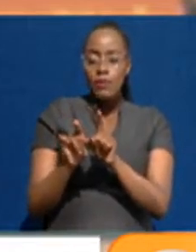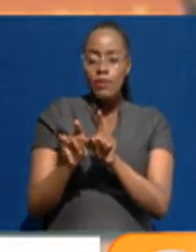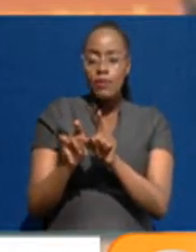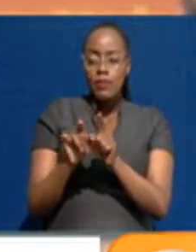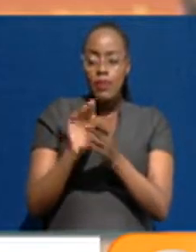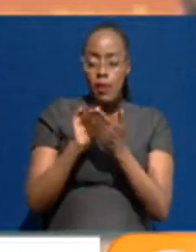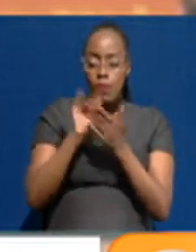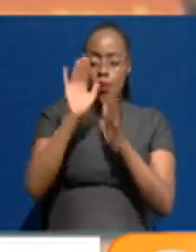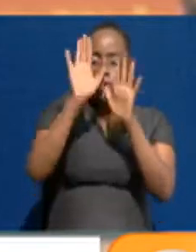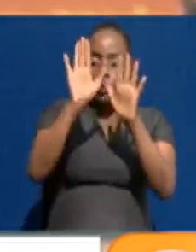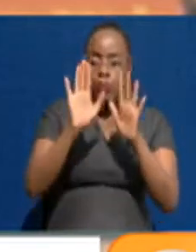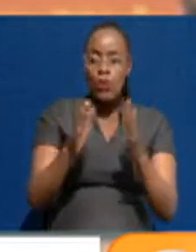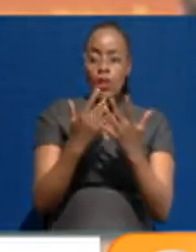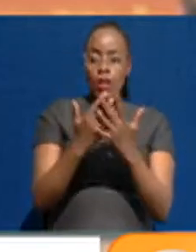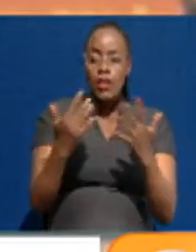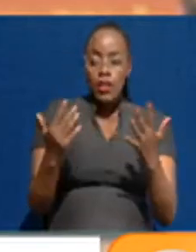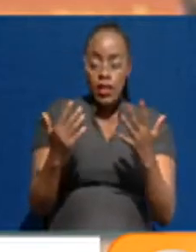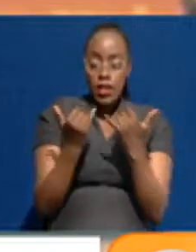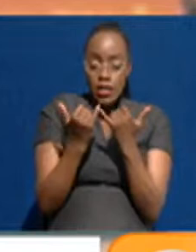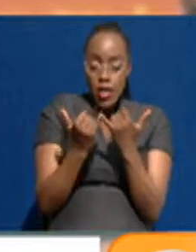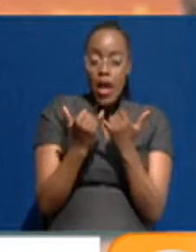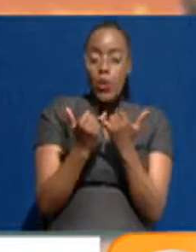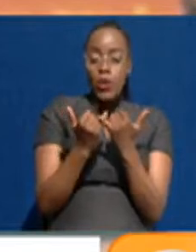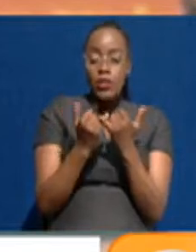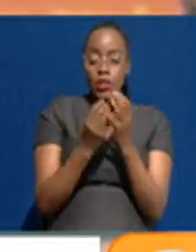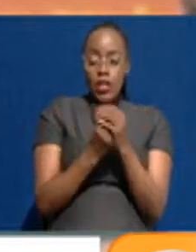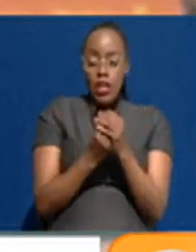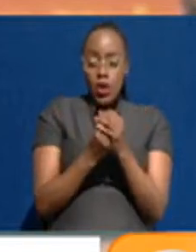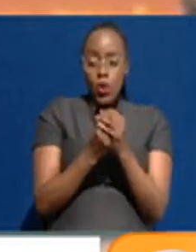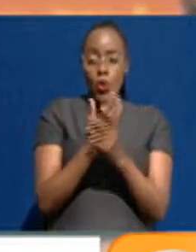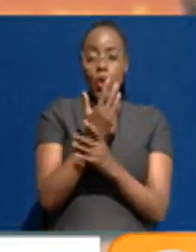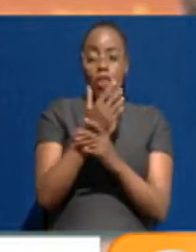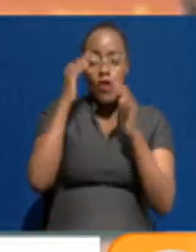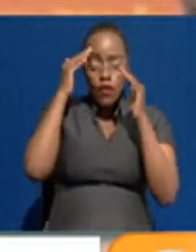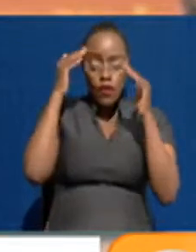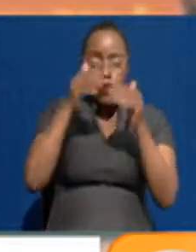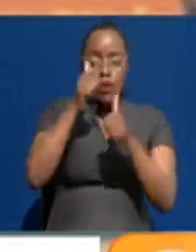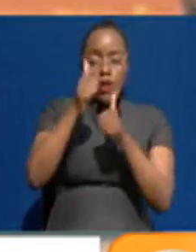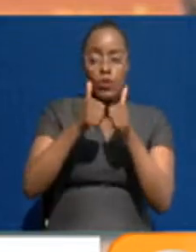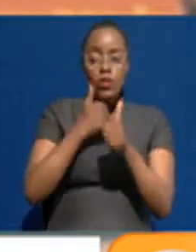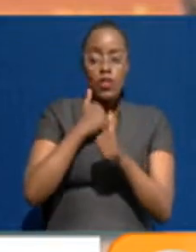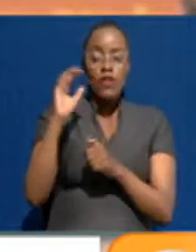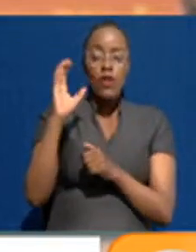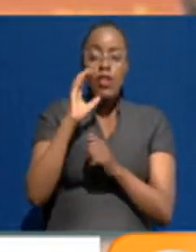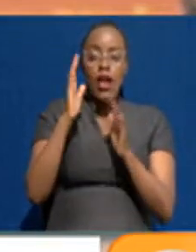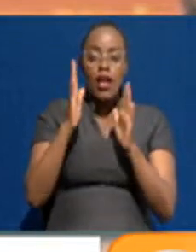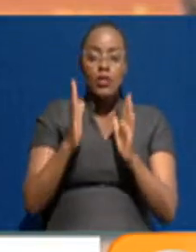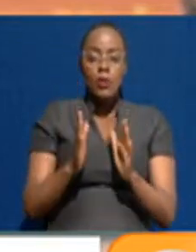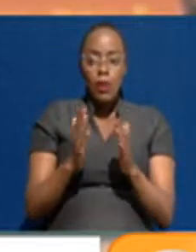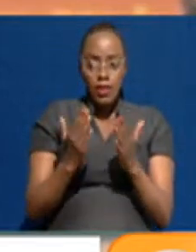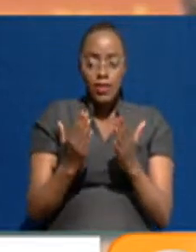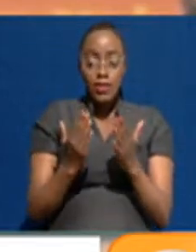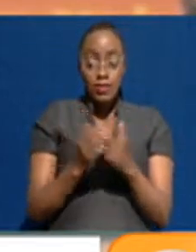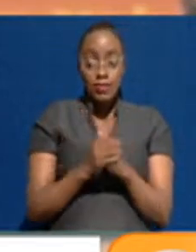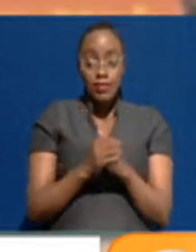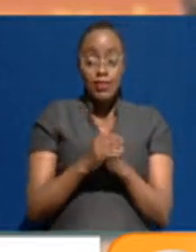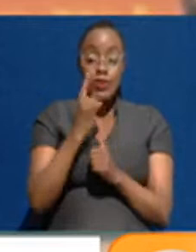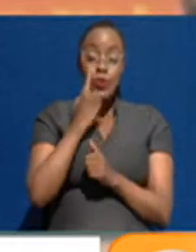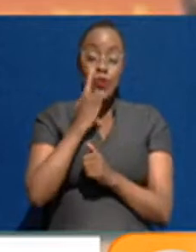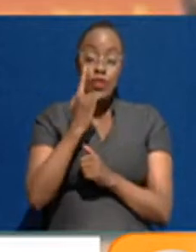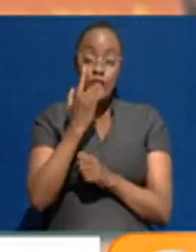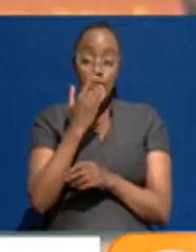the most important thing driving that growth is the focus we have on customers. Mm-hmm. We've